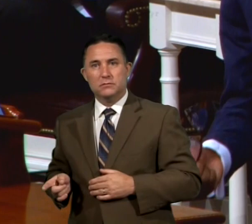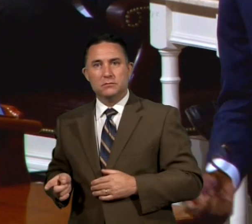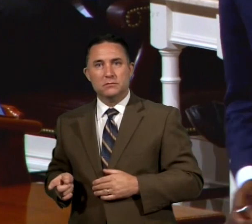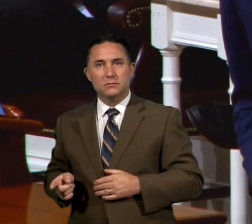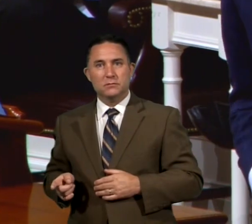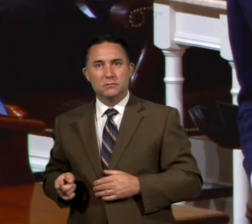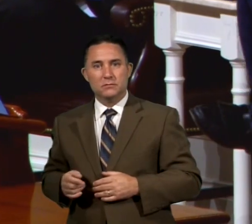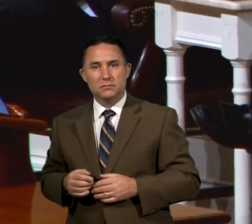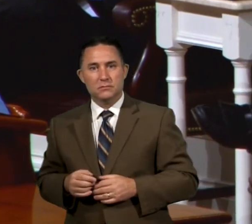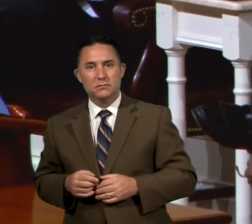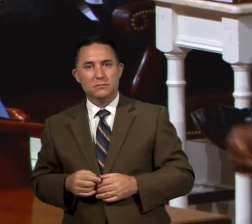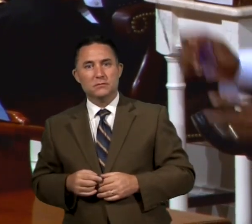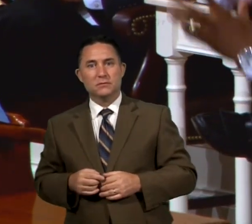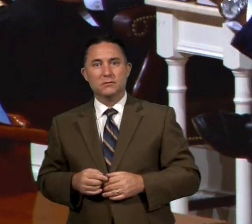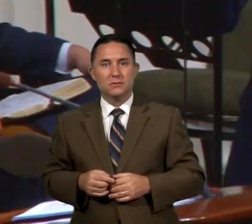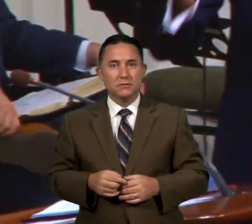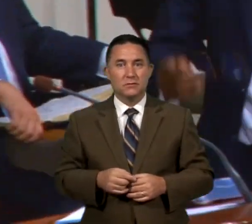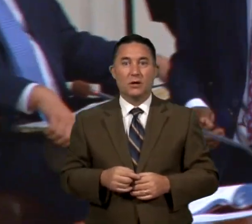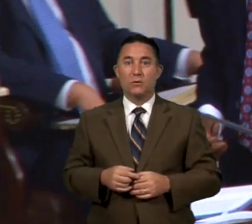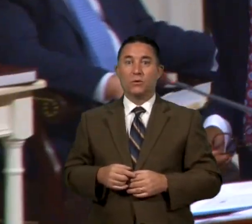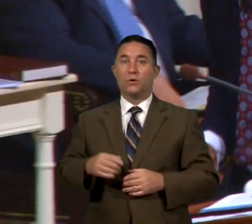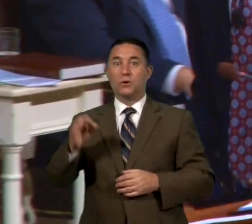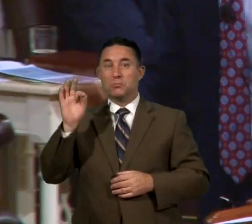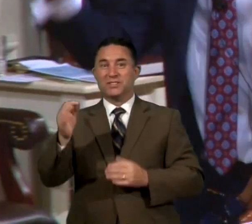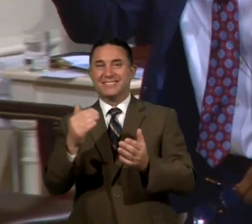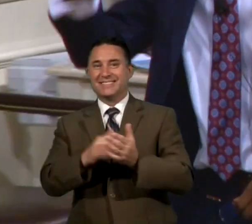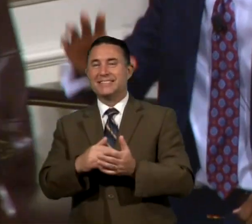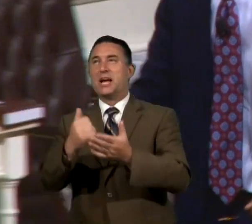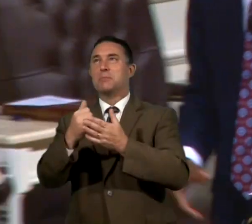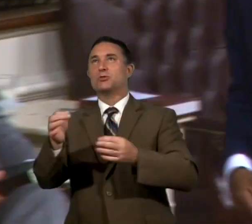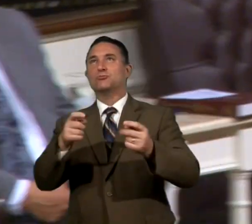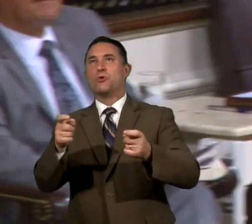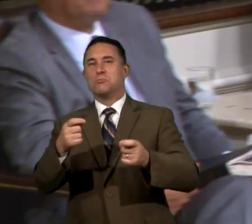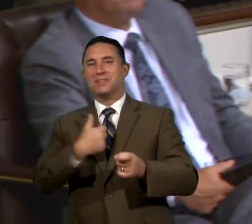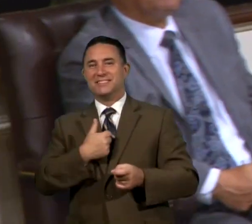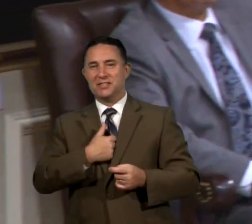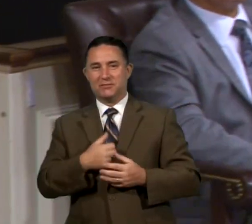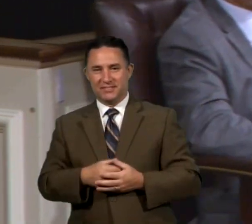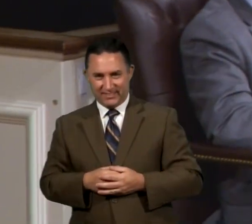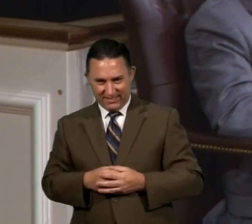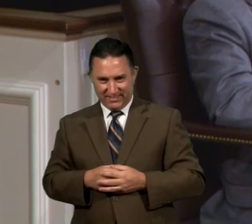Y'all not with me yet. Lord, I really want to preach here again, so help me to control myself here.